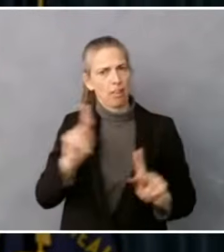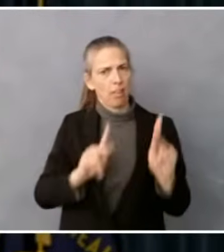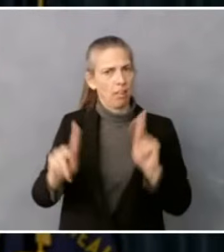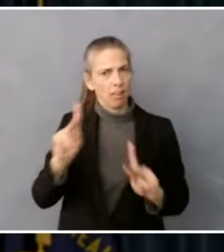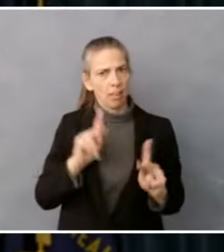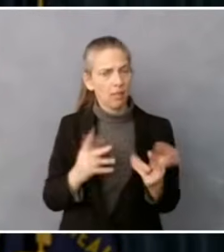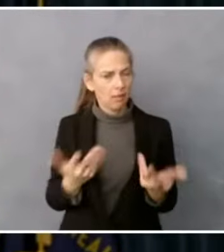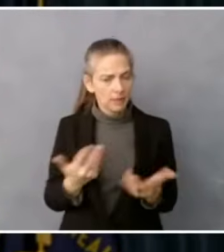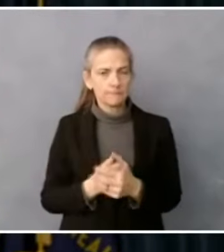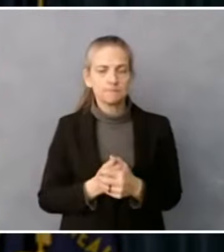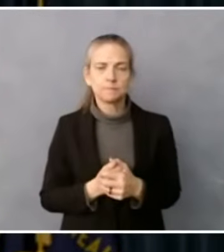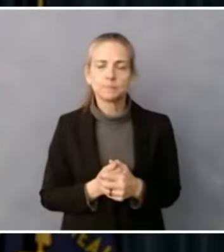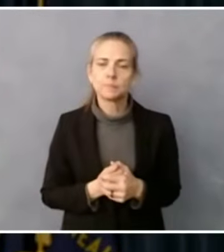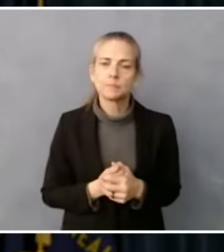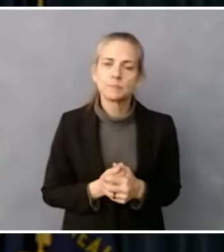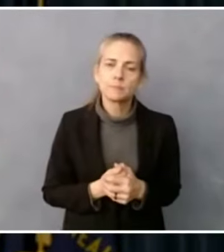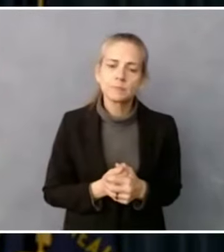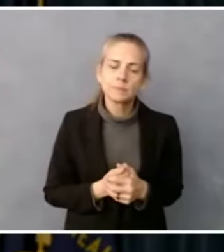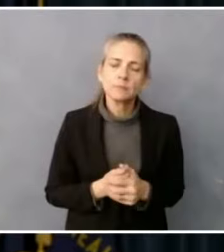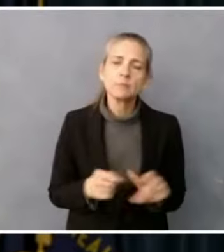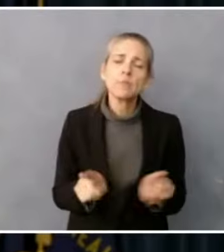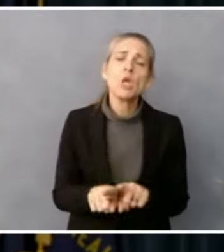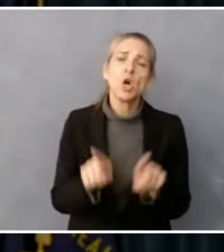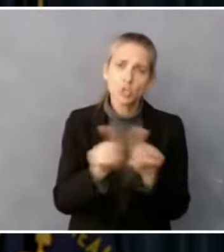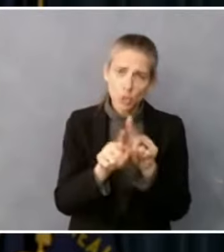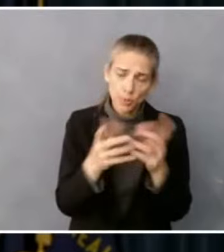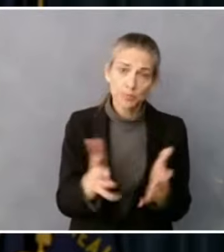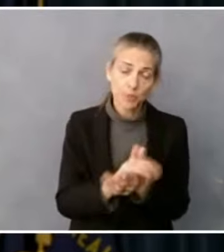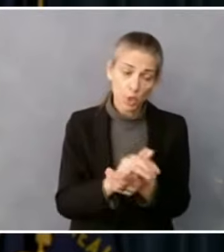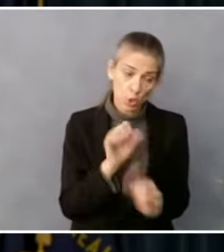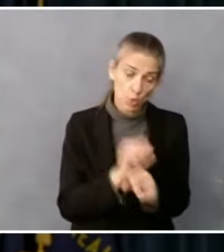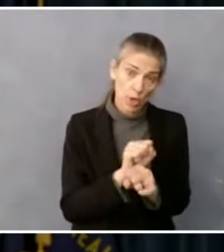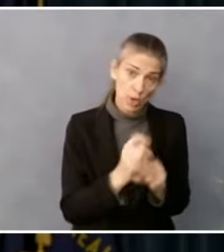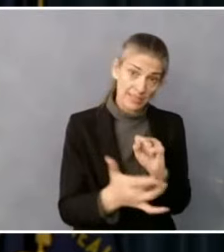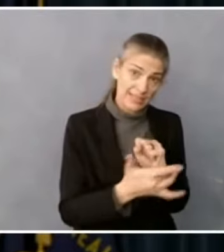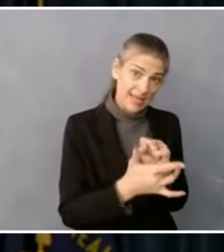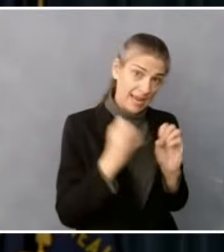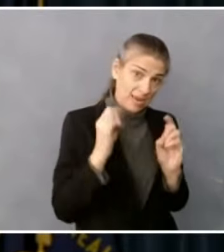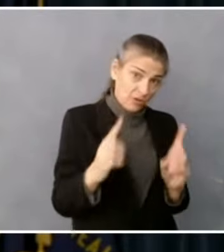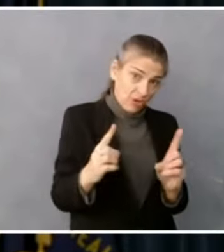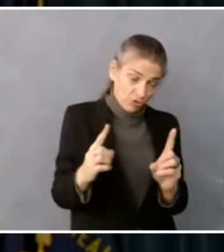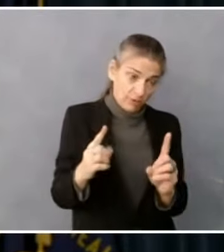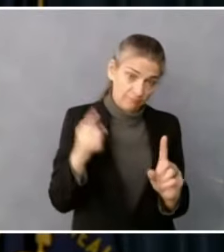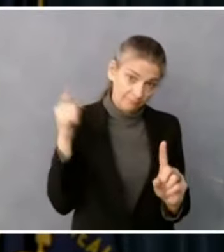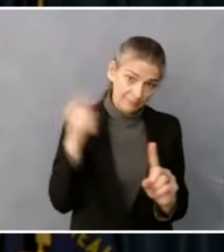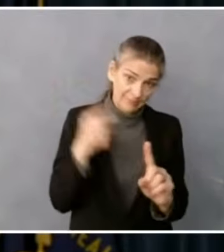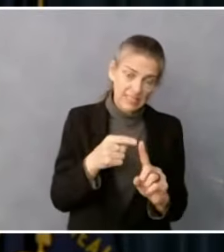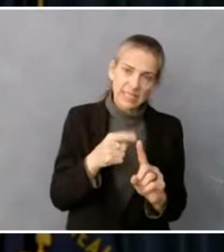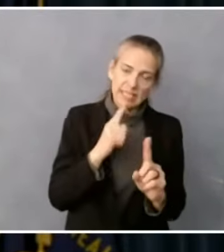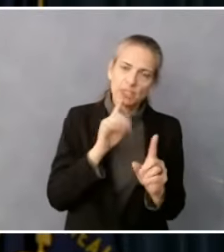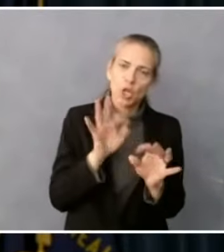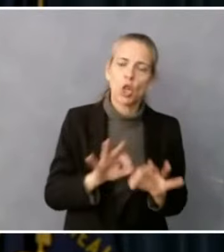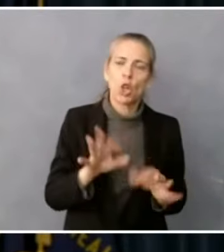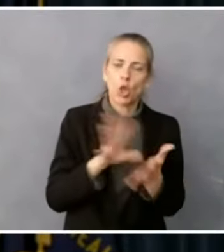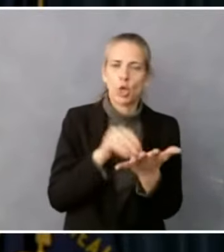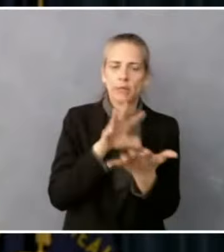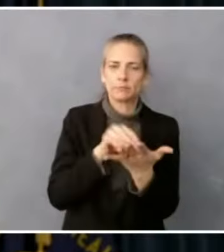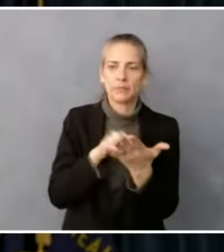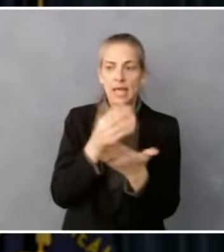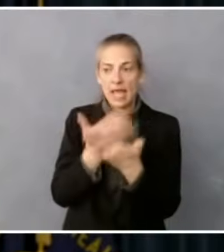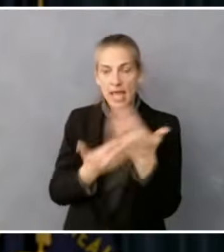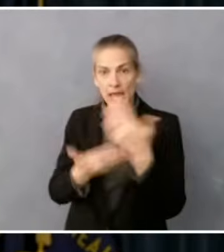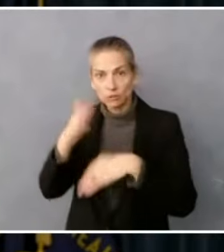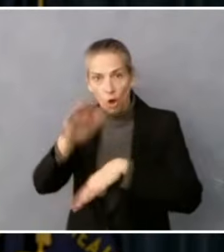day. And also, too, career and technical education at its core is vibrant learning. Hands-on,